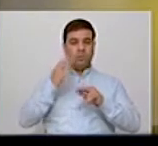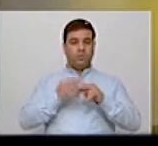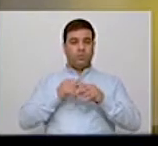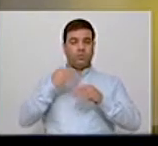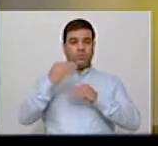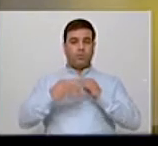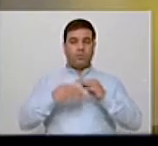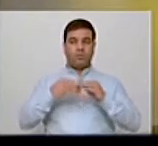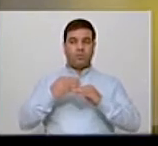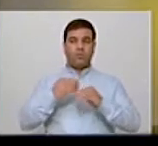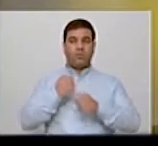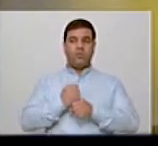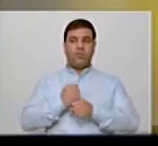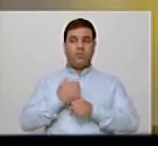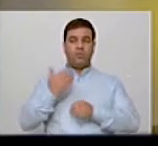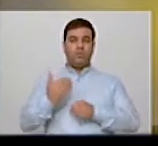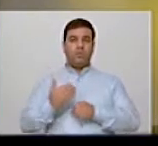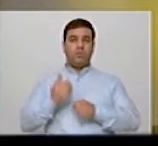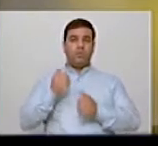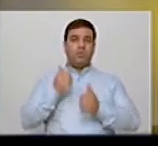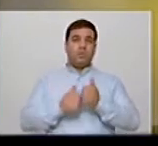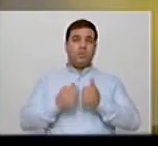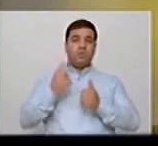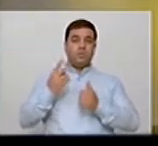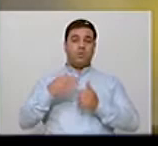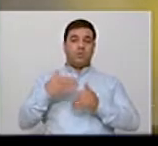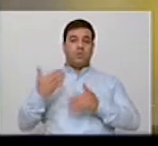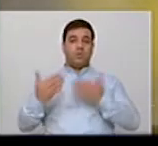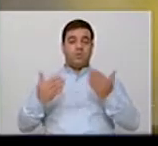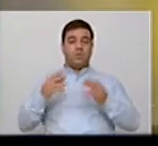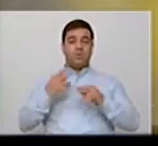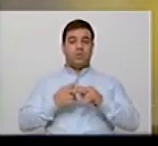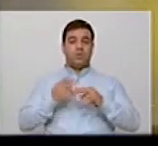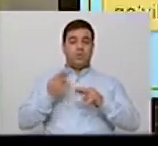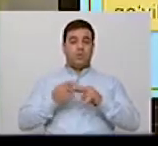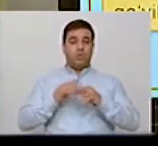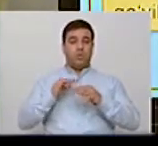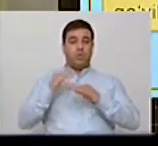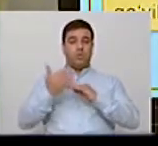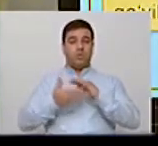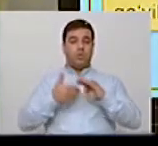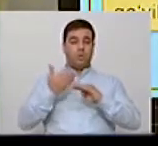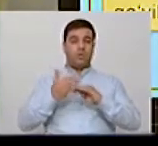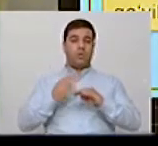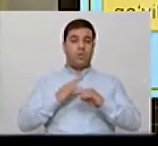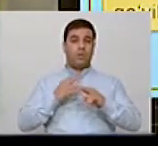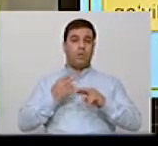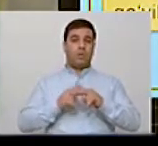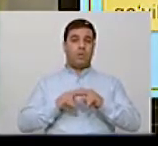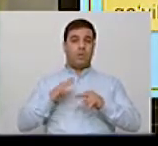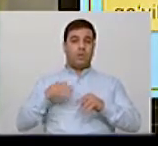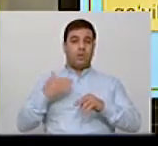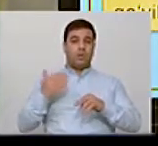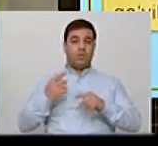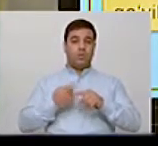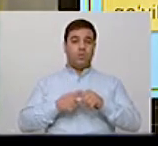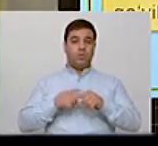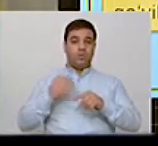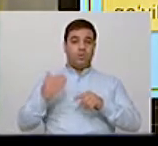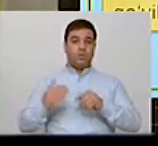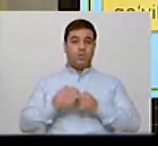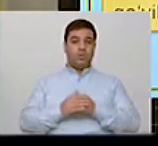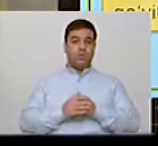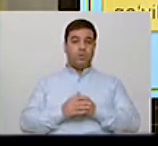o'rab qo'yiladi. Har ikkala tomondan bu o'ralgan qog'oz o'ralgandan keyin uni,